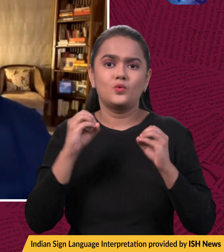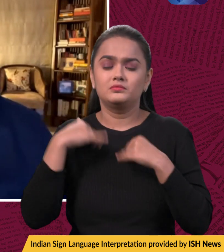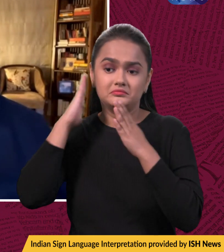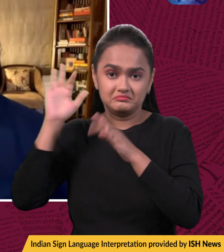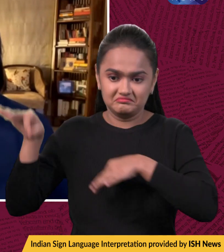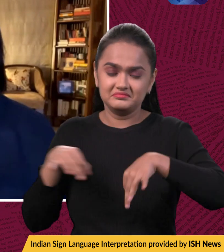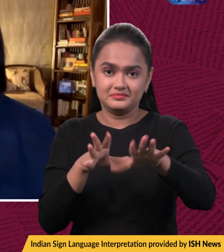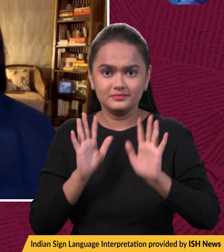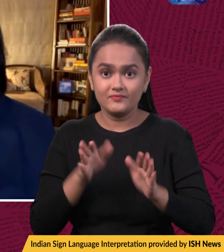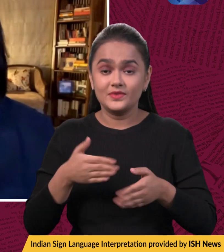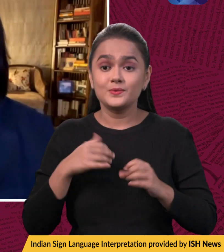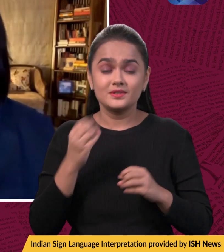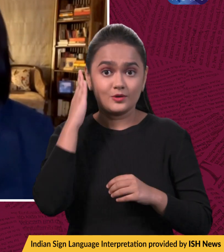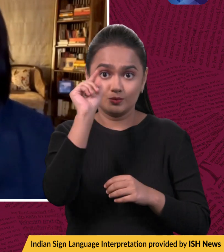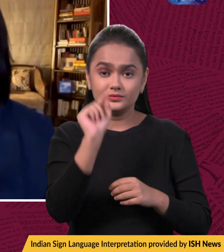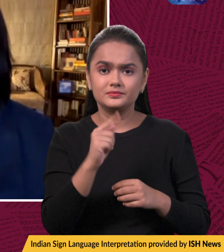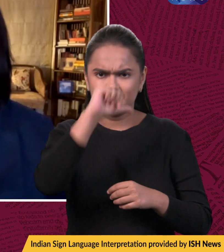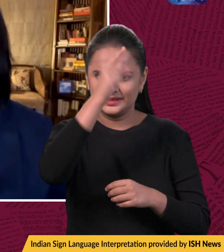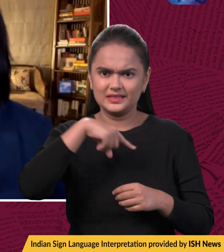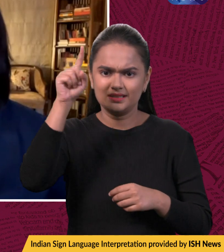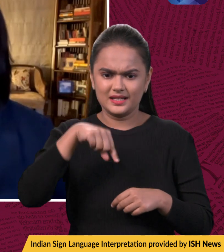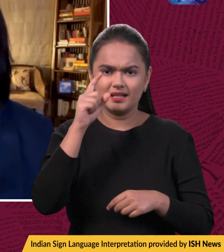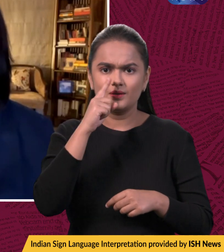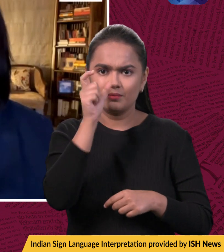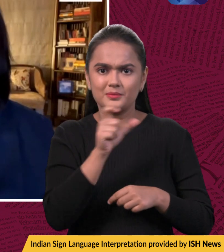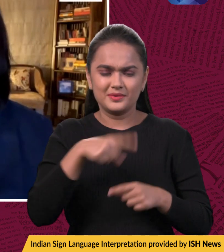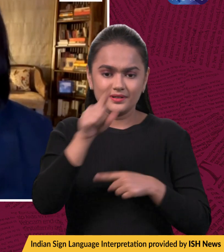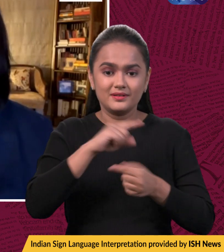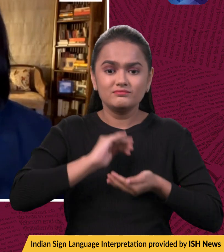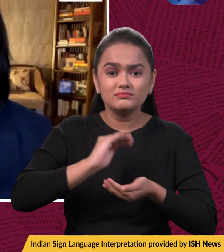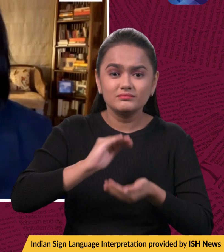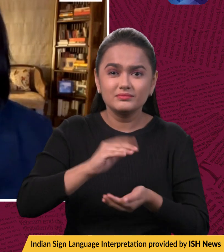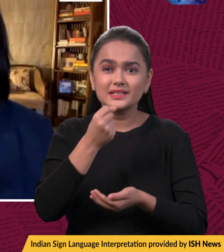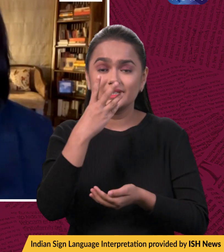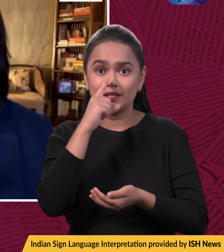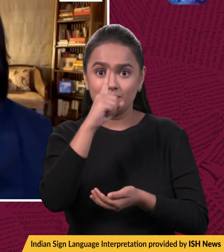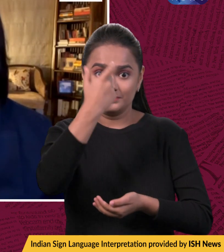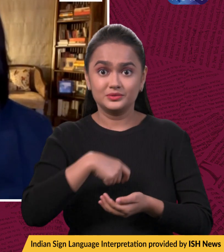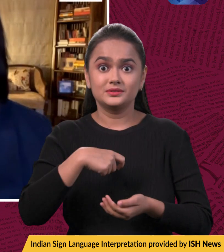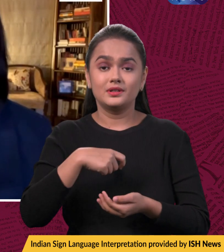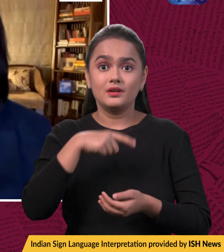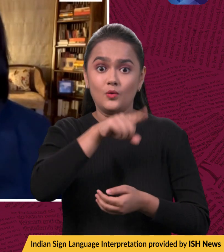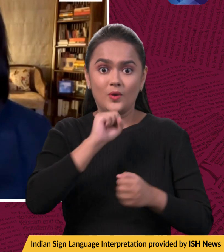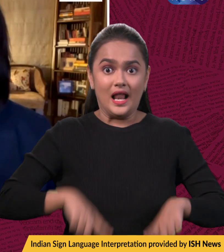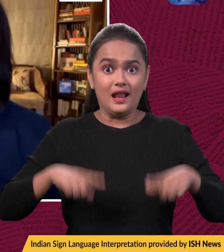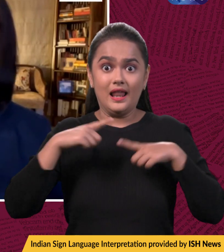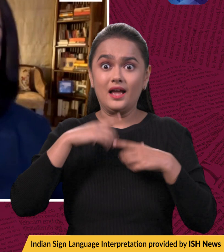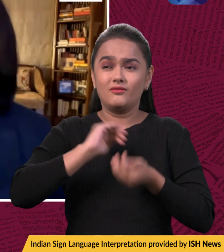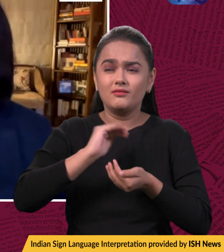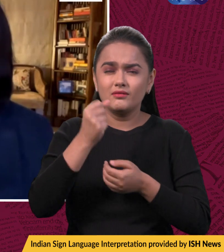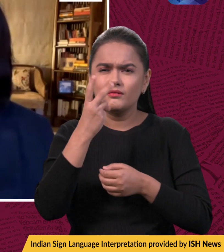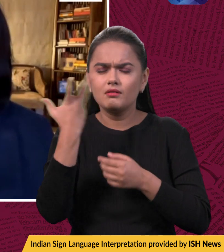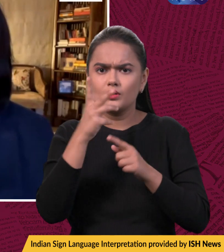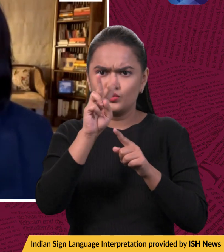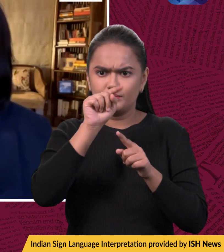straight to our headlines. India's total fertility rate, or the average number of times a woman gives birth in her lifetime,